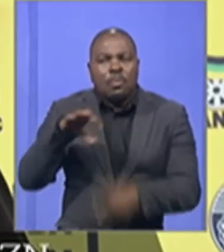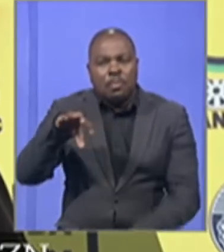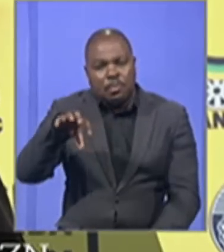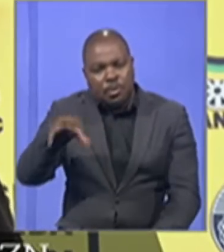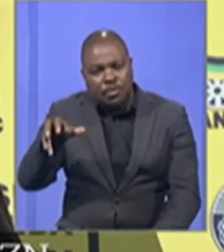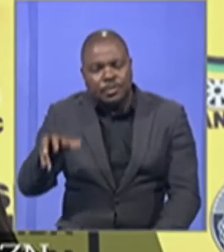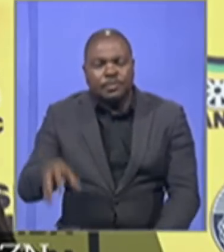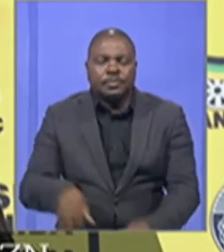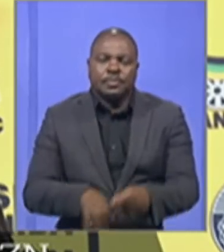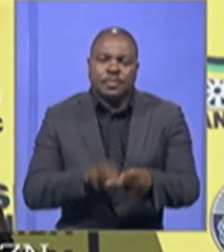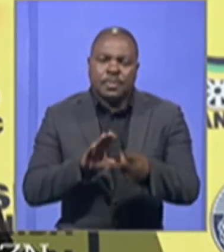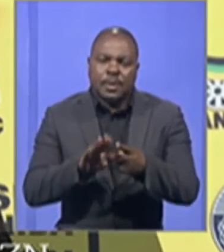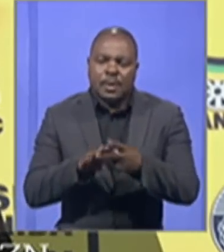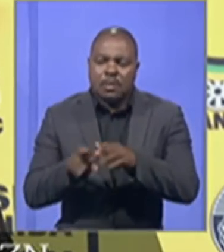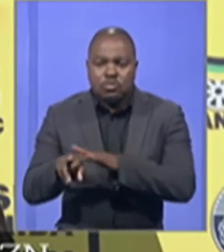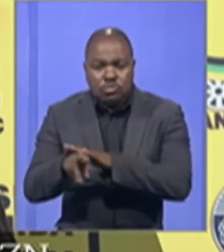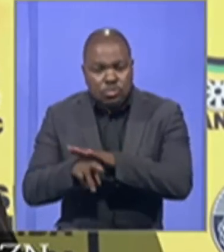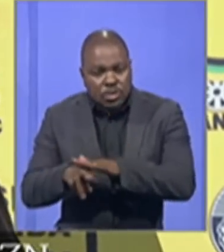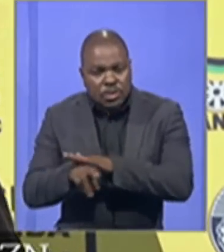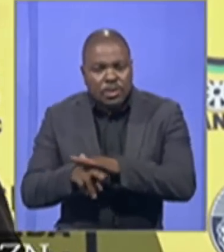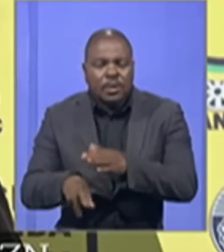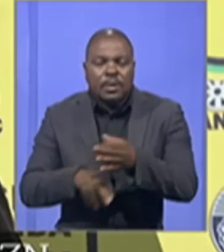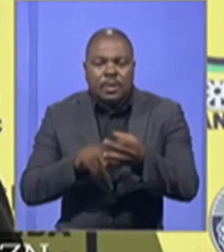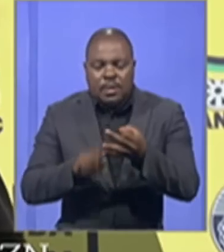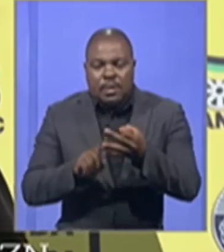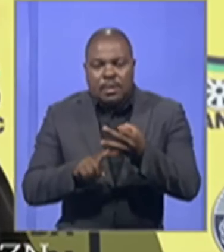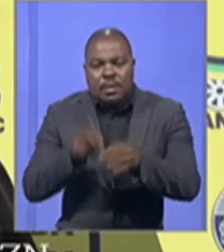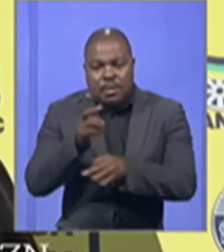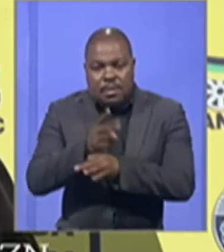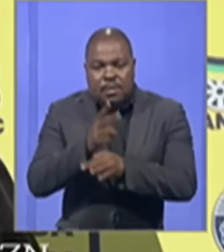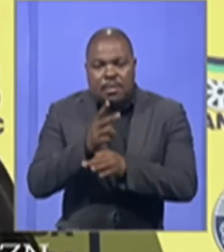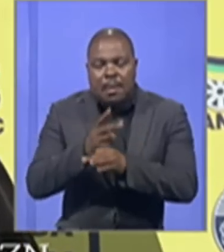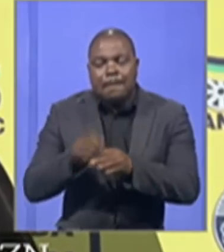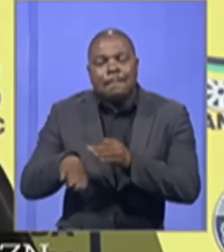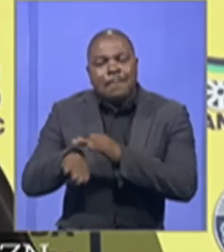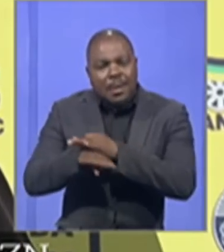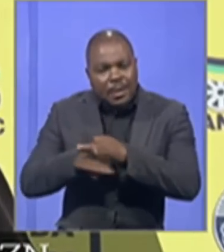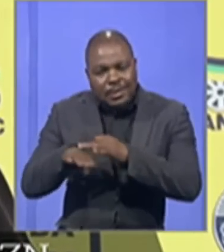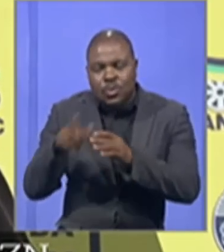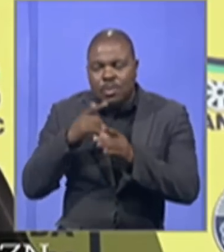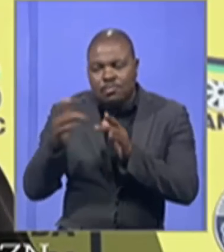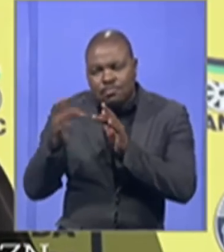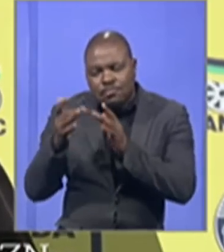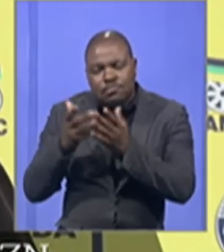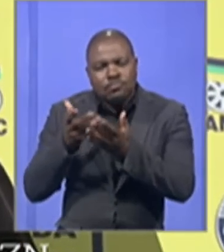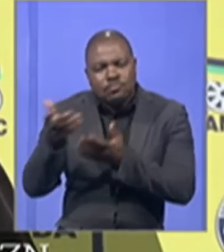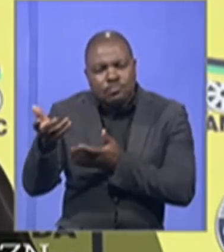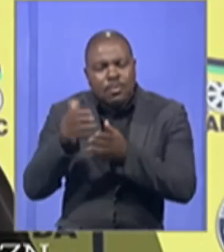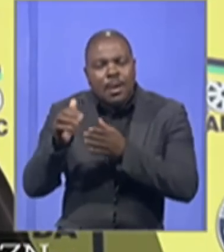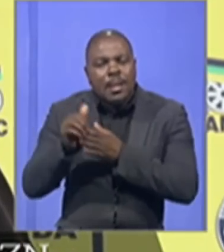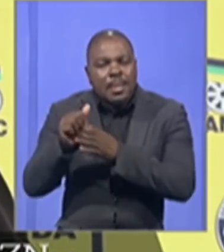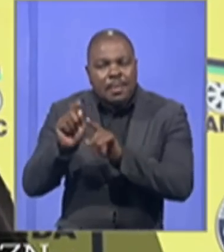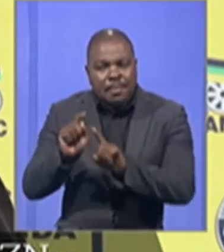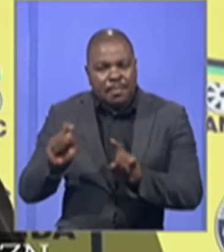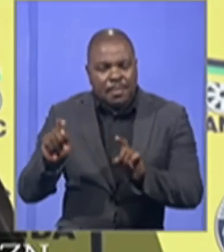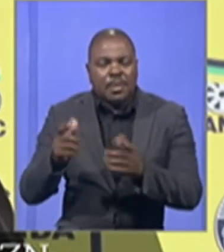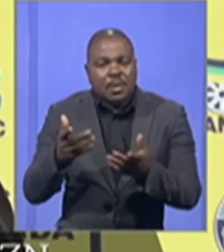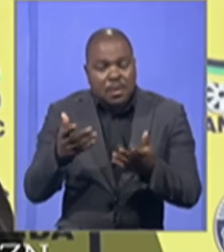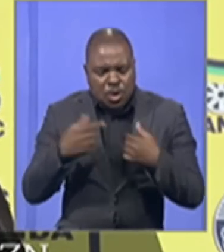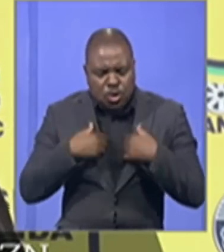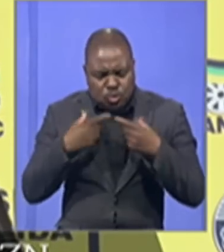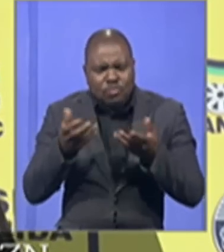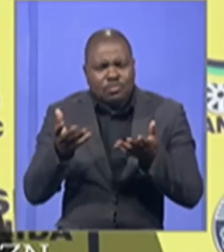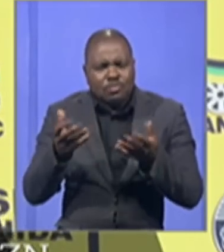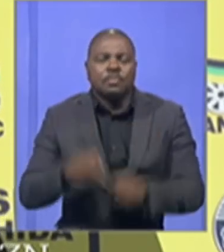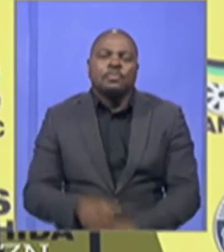level, at regional level, as well as at branch level. And that's precisely what we are